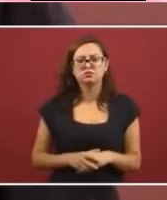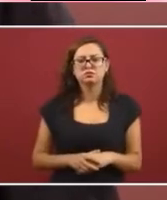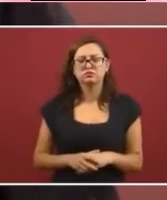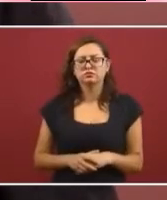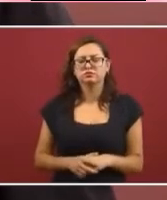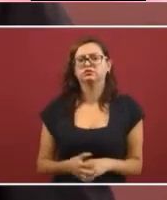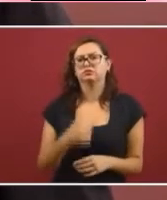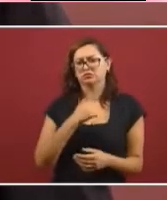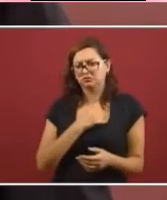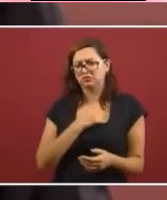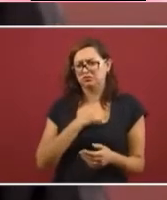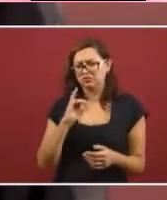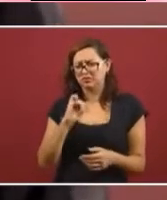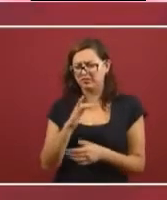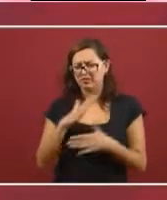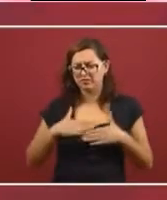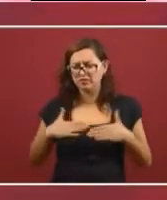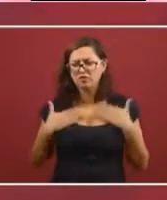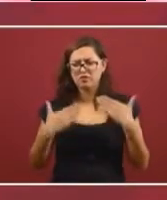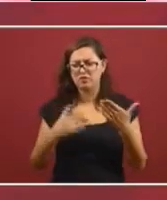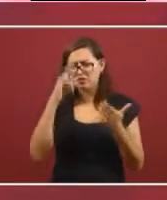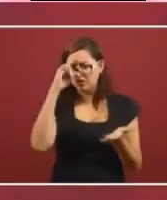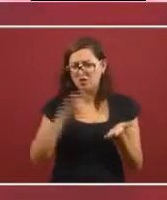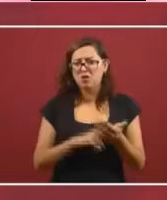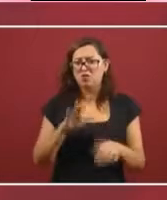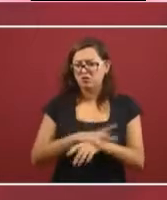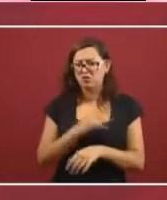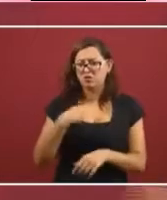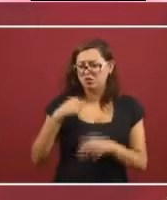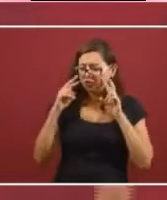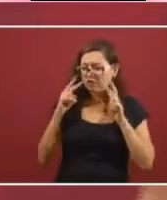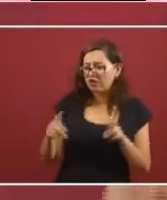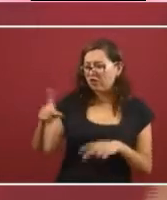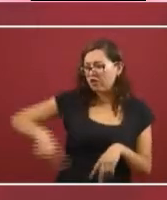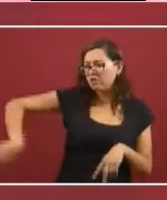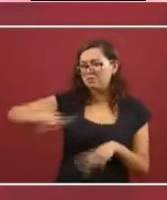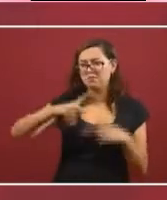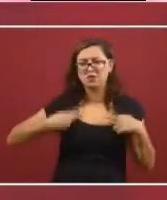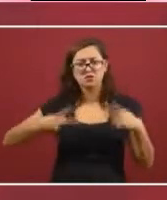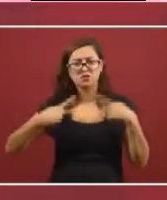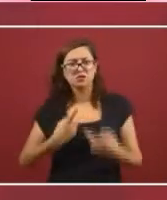I also do have the pulse of what's happening in public opinion.